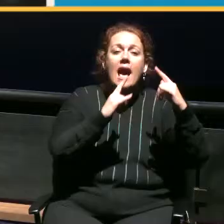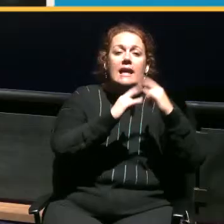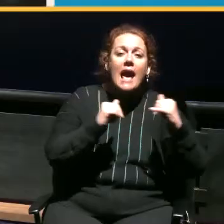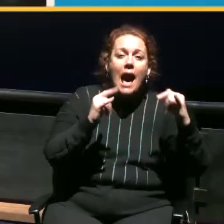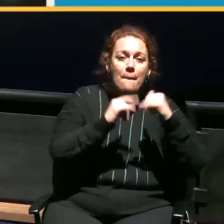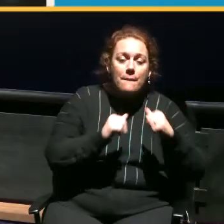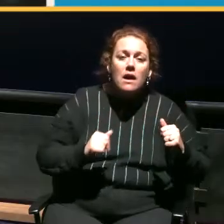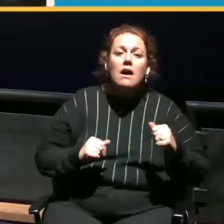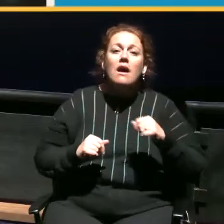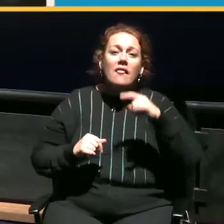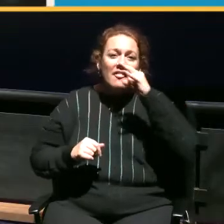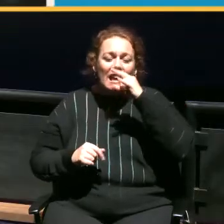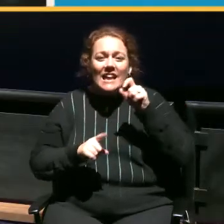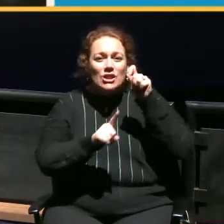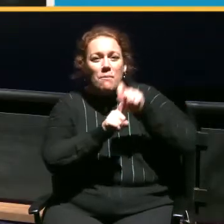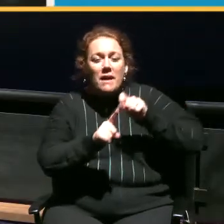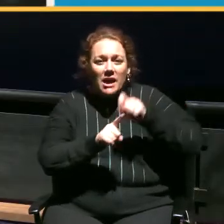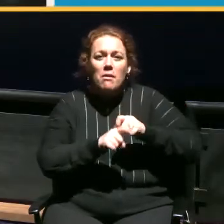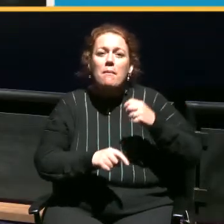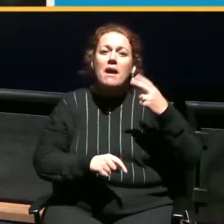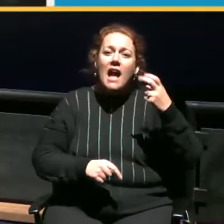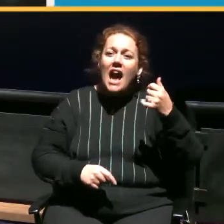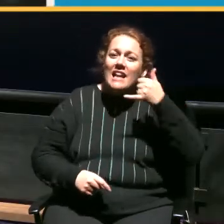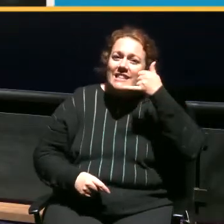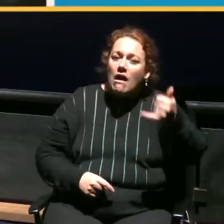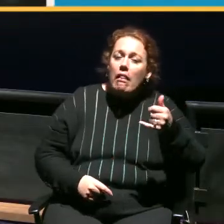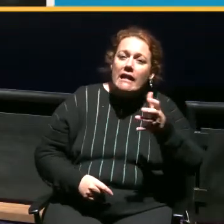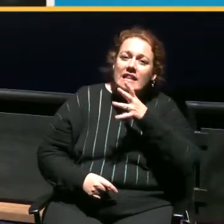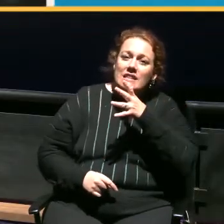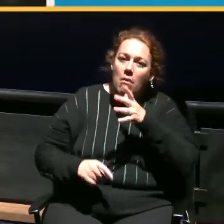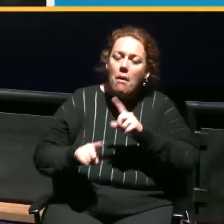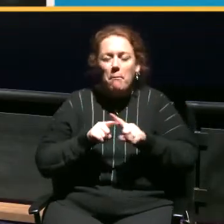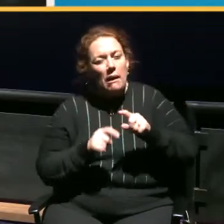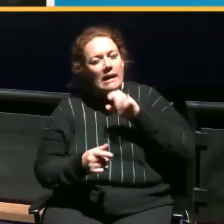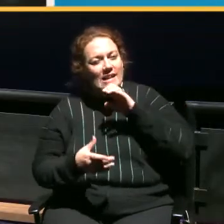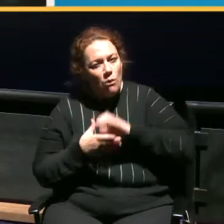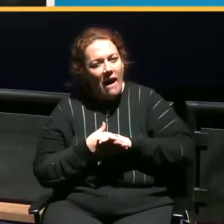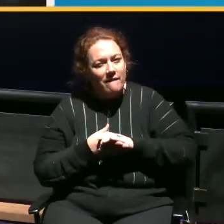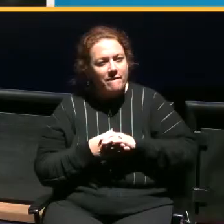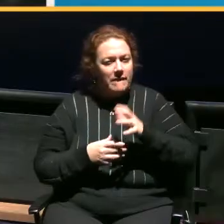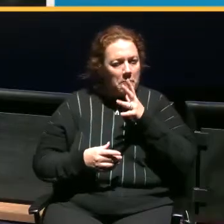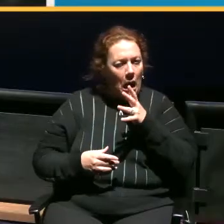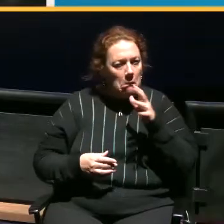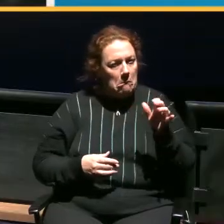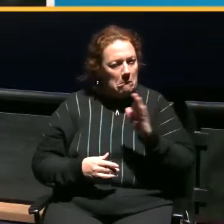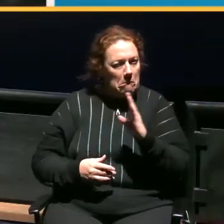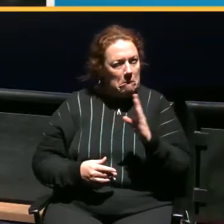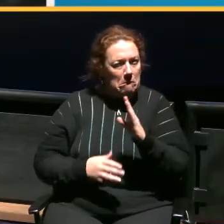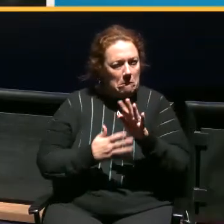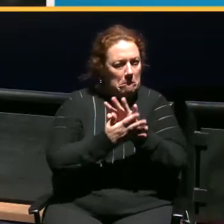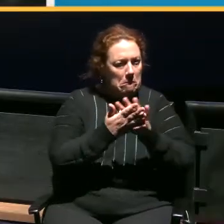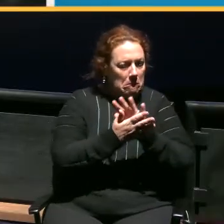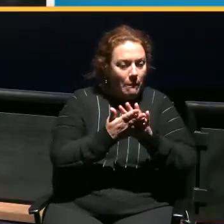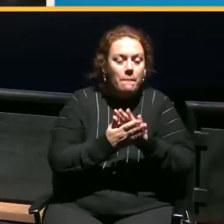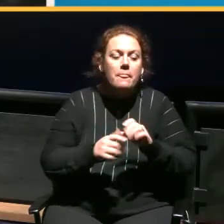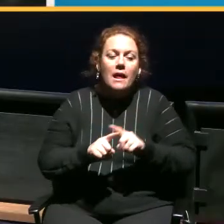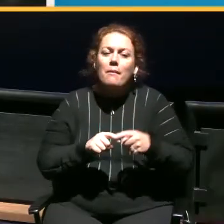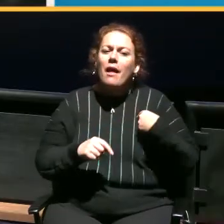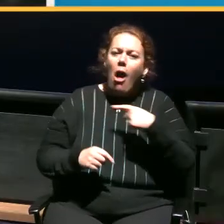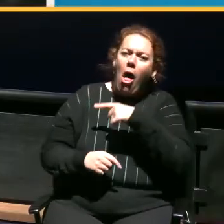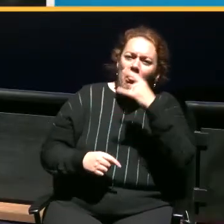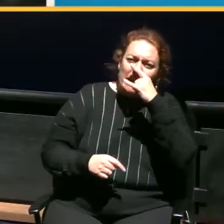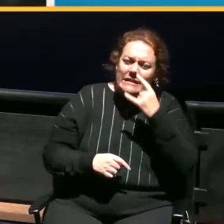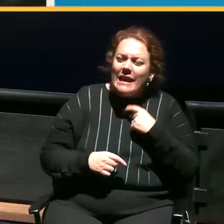And the kids are picking on him, and he's calling his mom, which was his wife. He was calling, if you've seen the show, having these saying, the astronauts are picking on